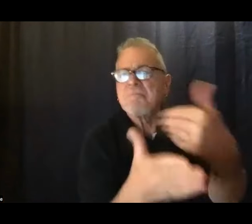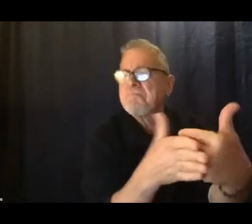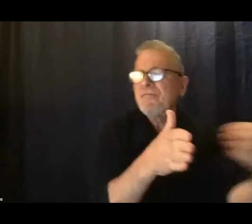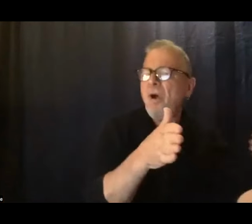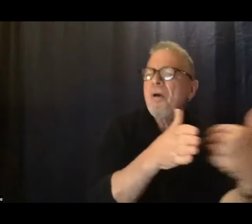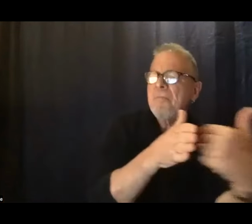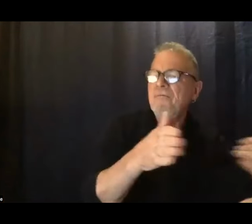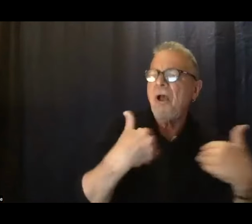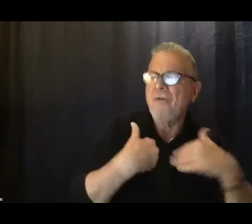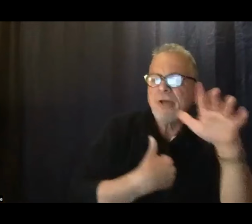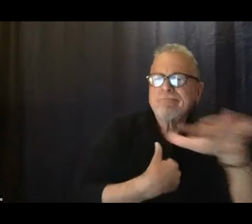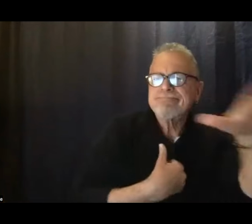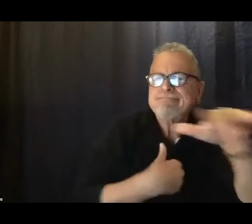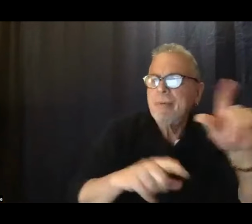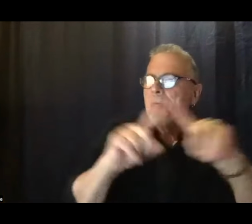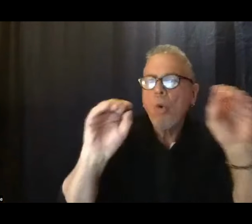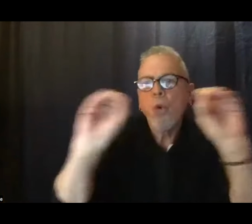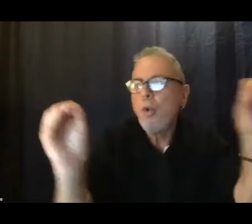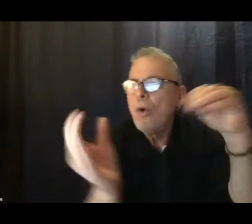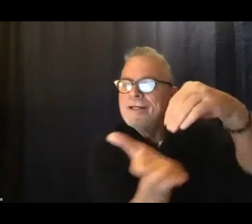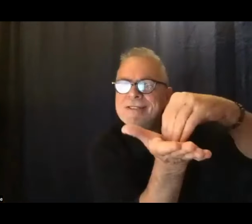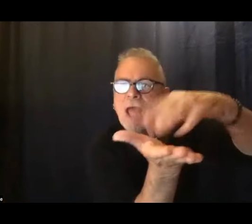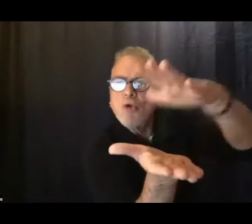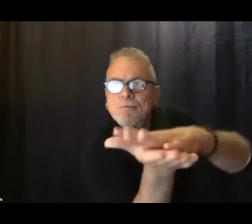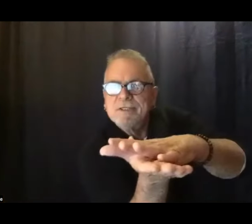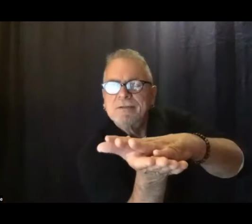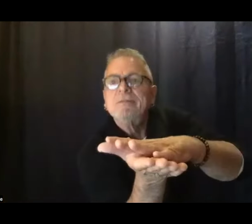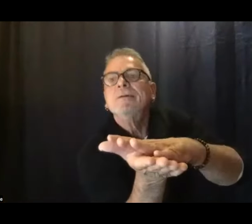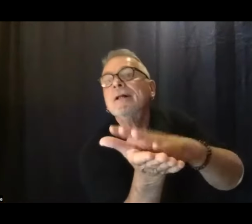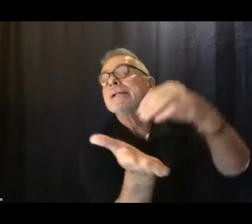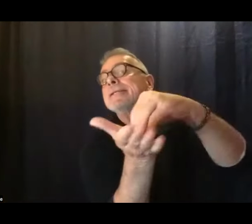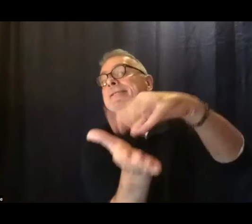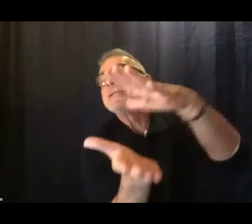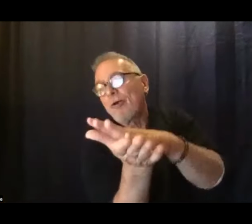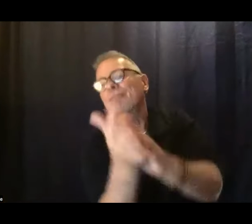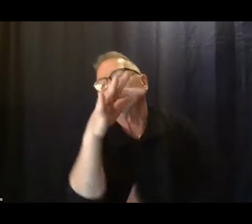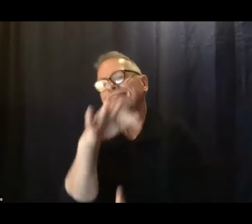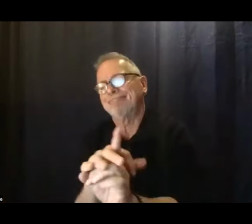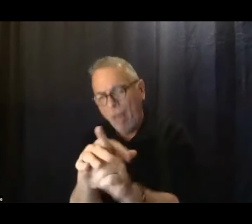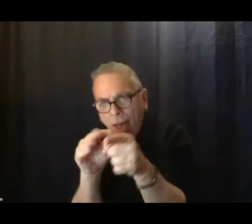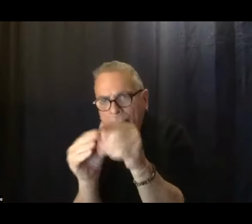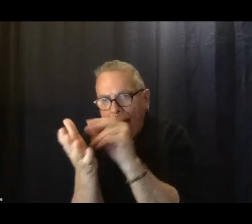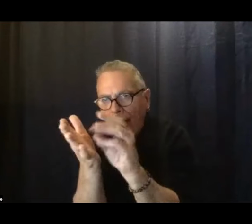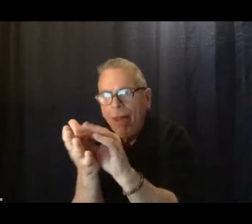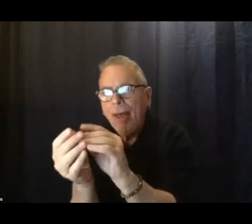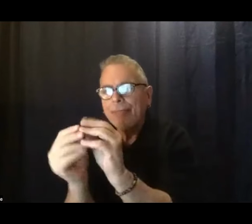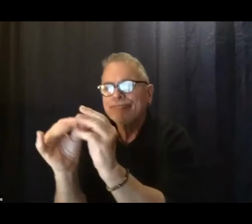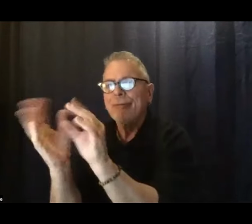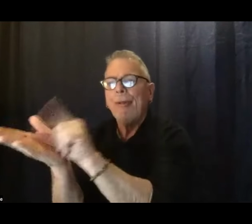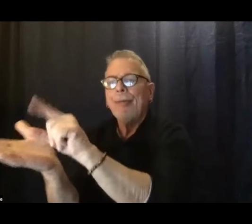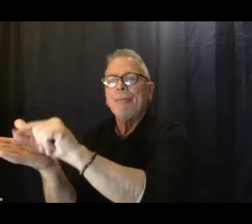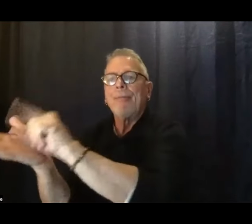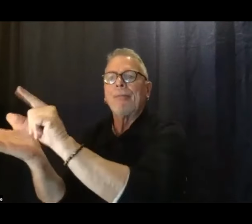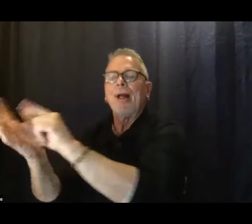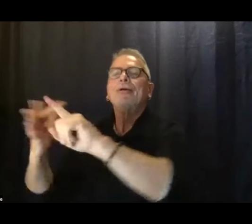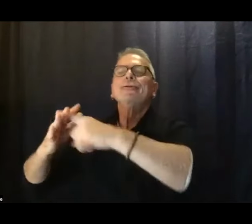And it was utilizing fingerspelling as part of that. Now, prior to that, there was fingerspelling. But again, I want to say documented.